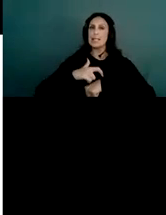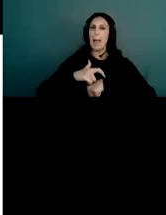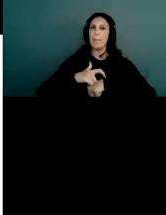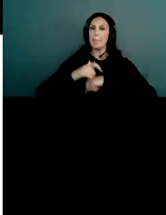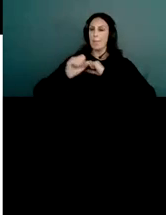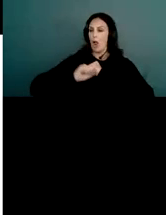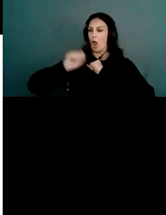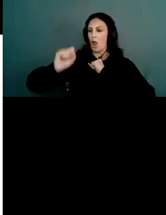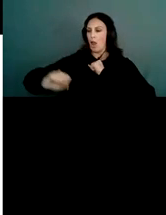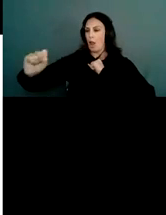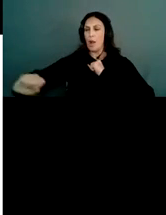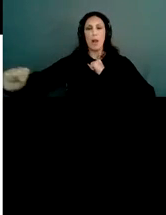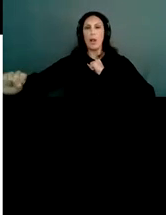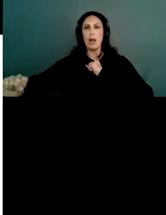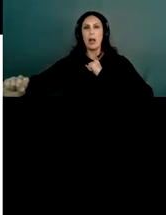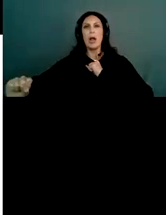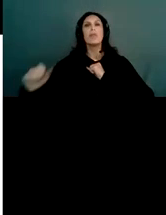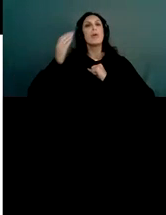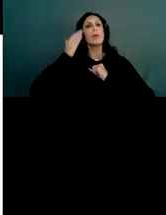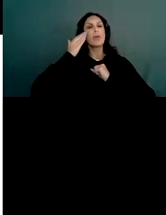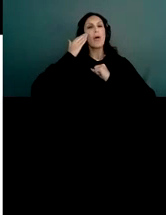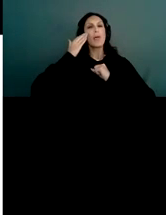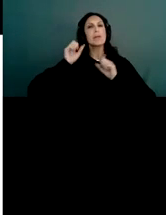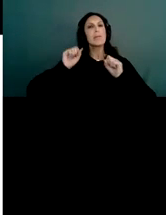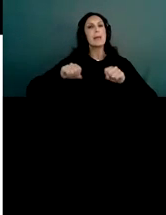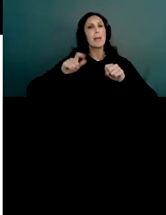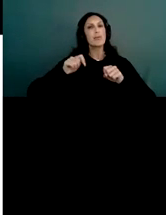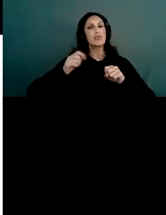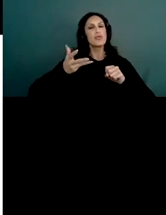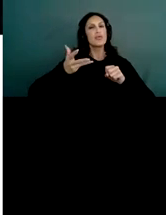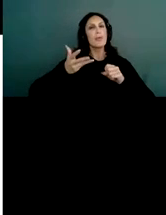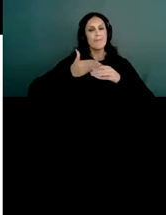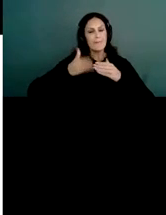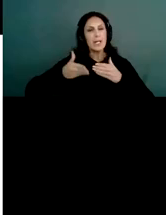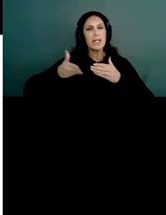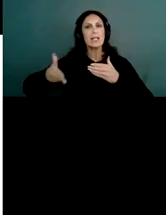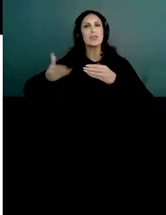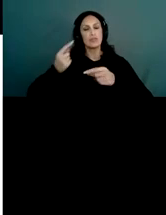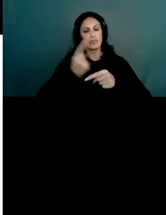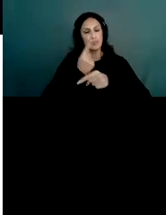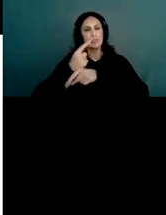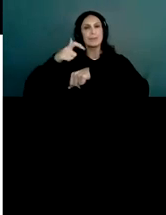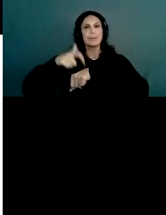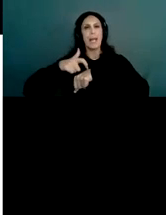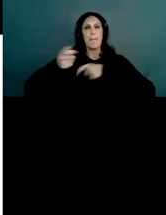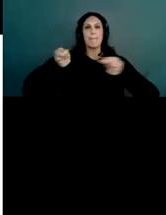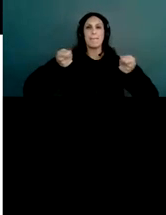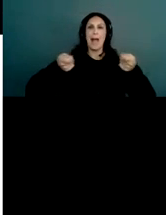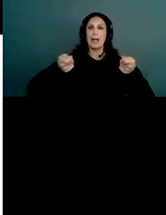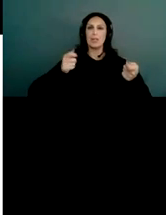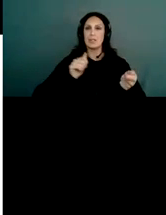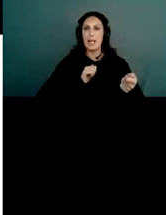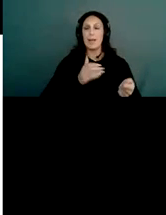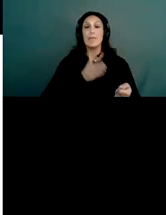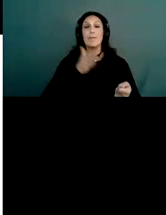the end of the week. It also manages weekly goals. It shows where they are,